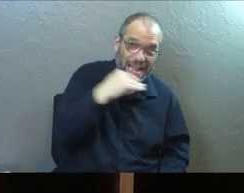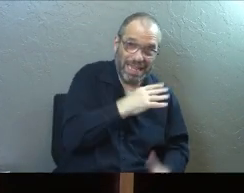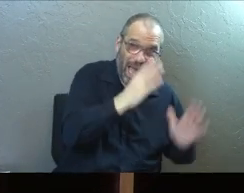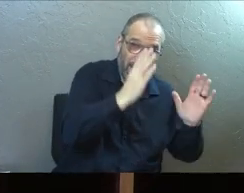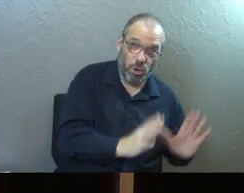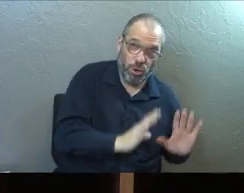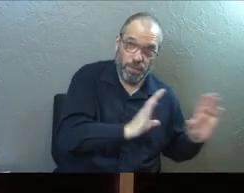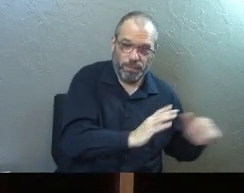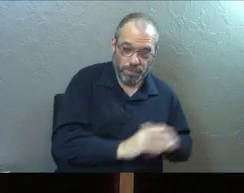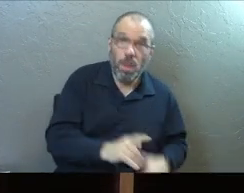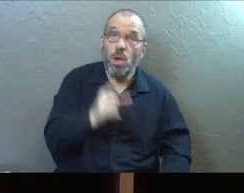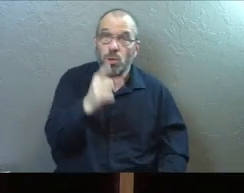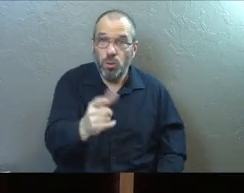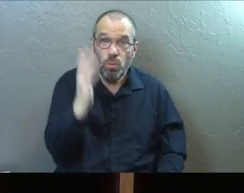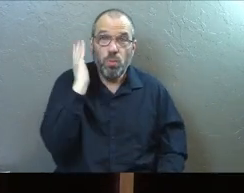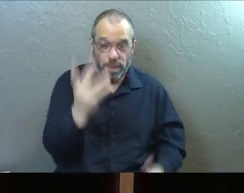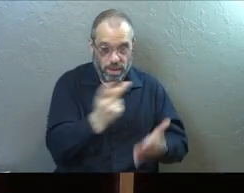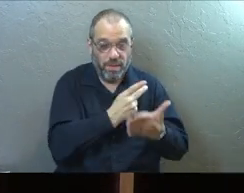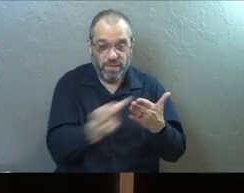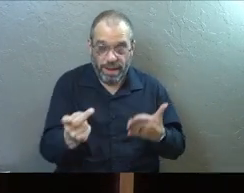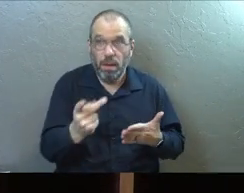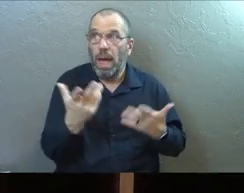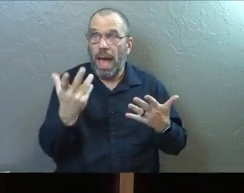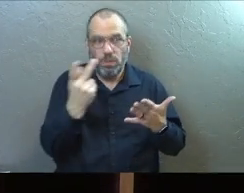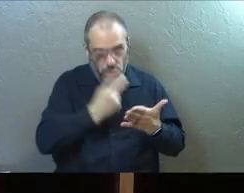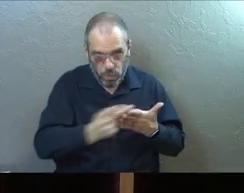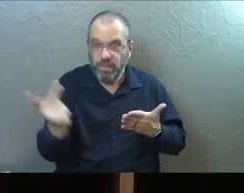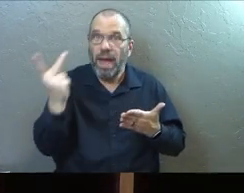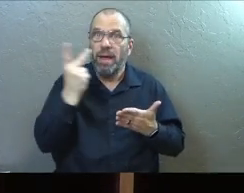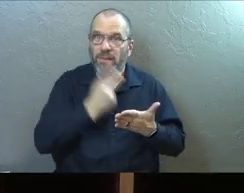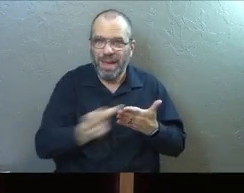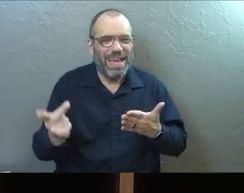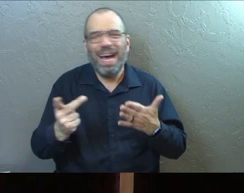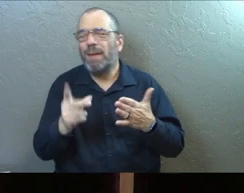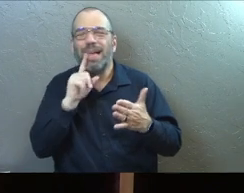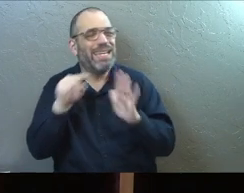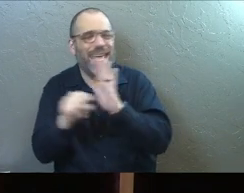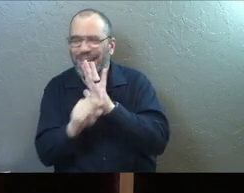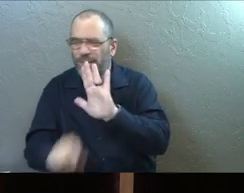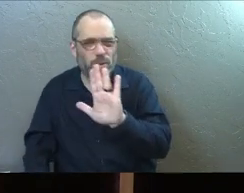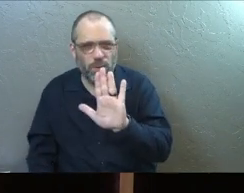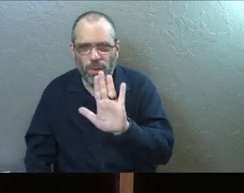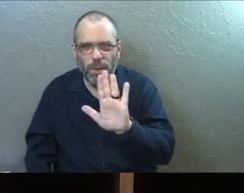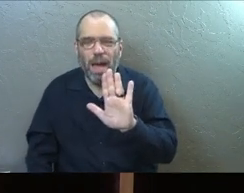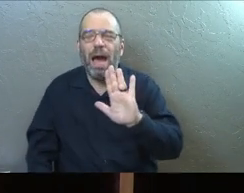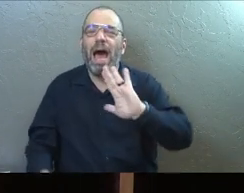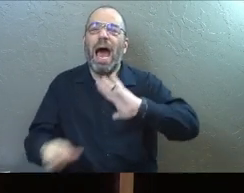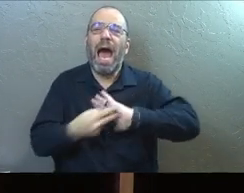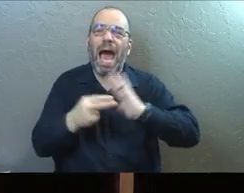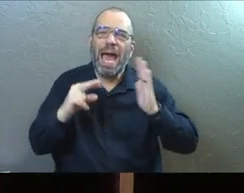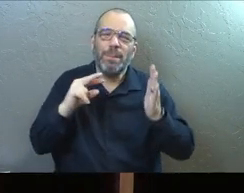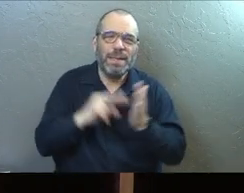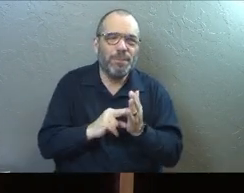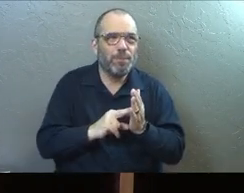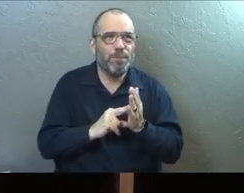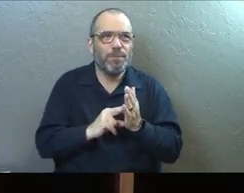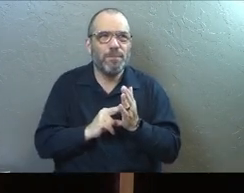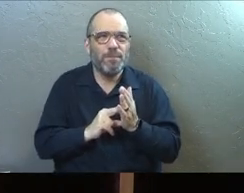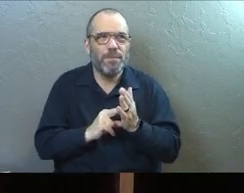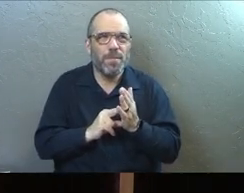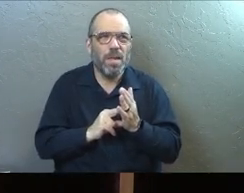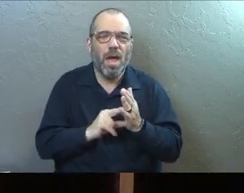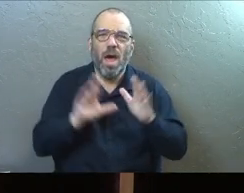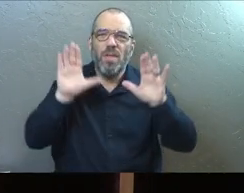liar. You will fail and you'll keep failing. I'm not trying to speak negativity over you. I'm trying to speak